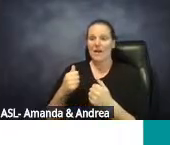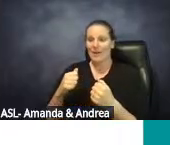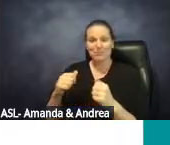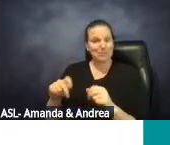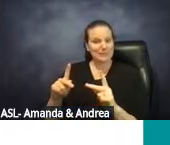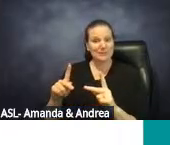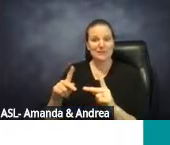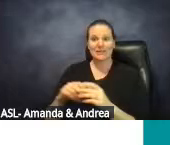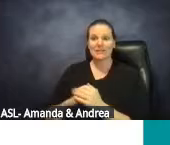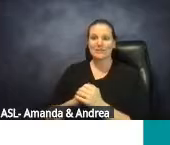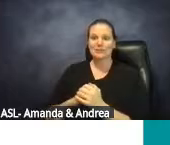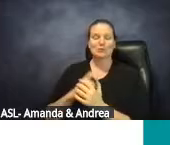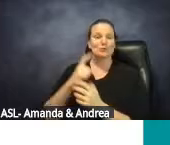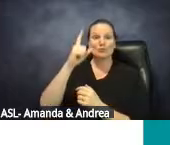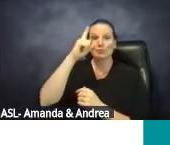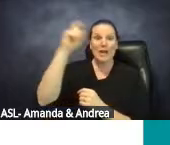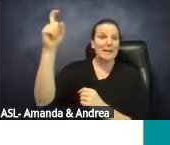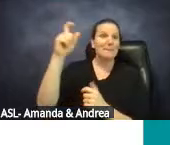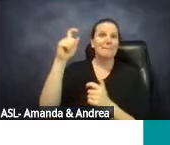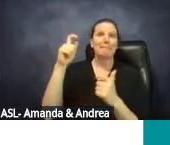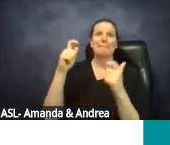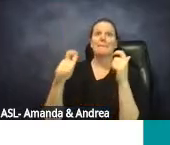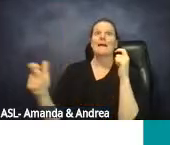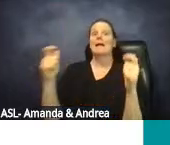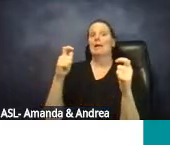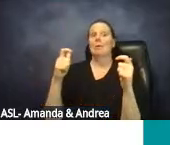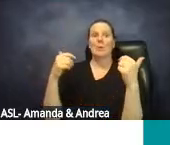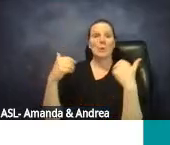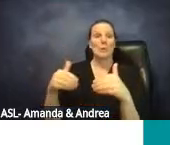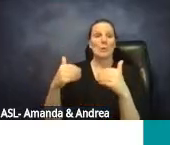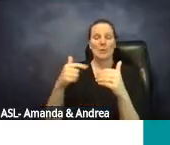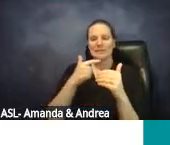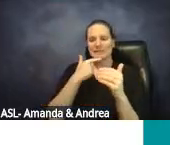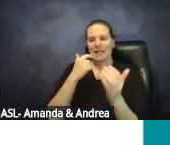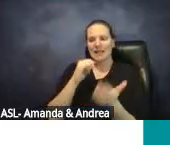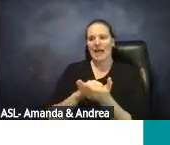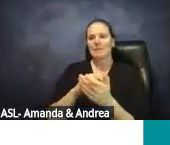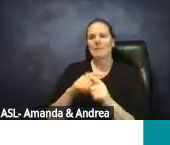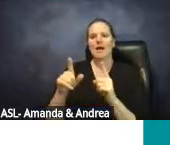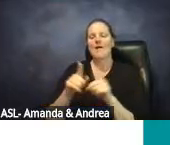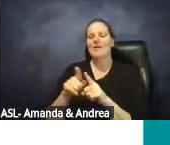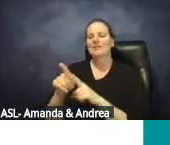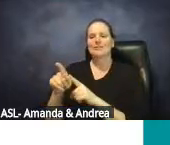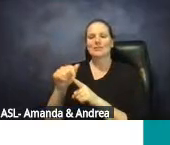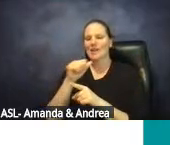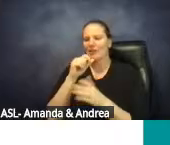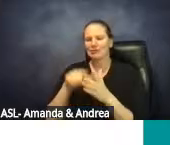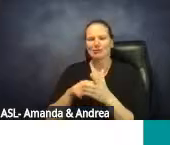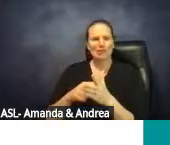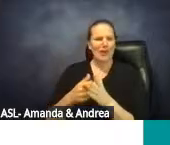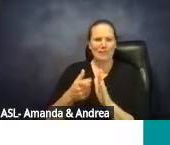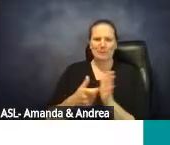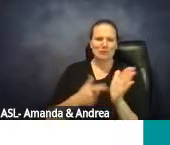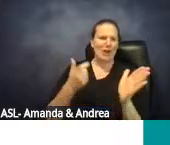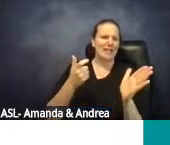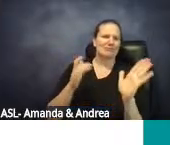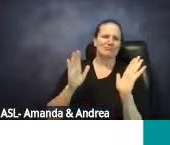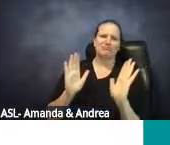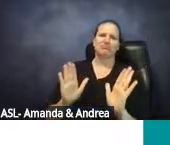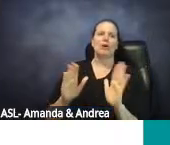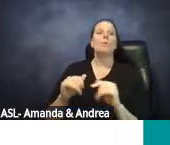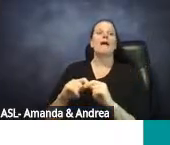to dream big, I would say, but also it won't be starting from scratch. We do have a